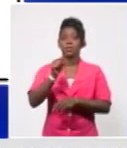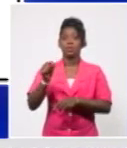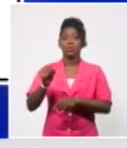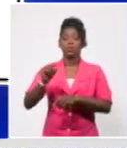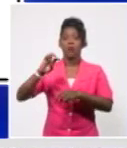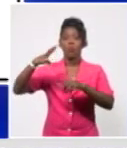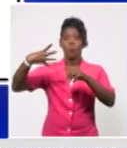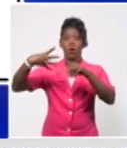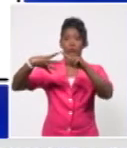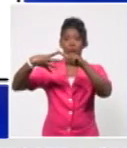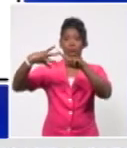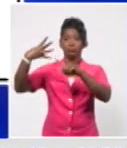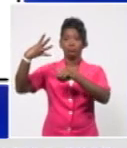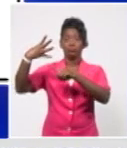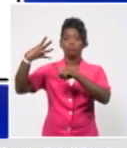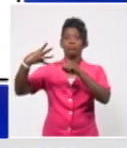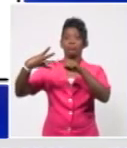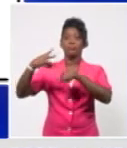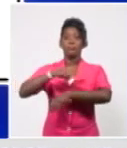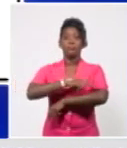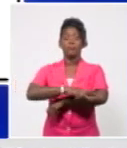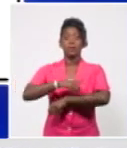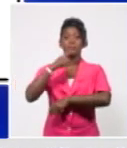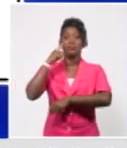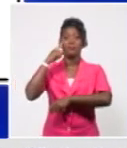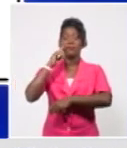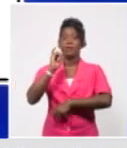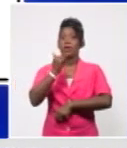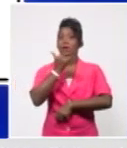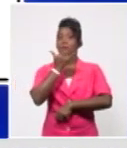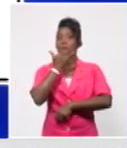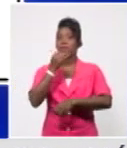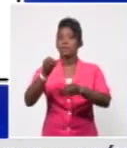1,046,370 cases and